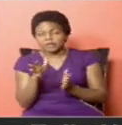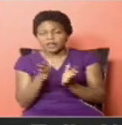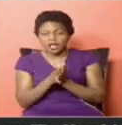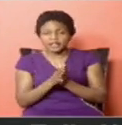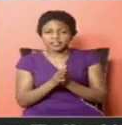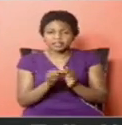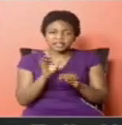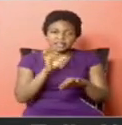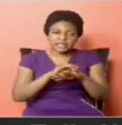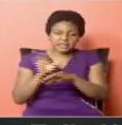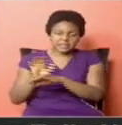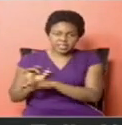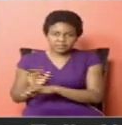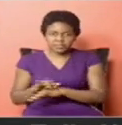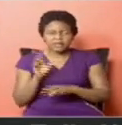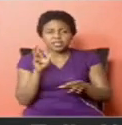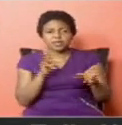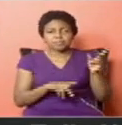education